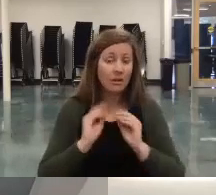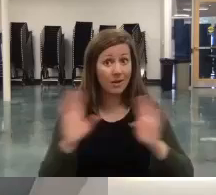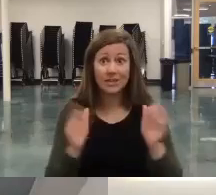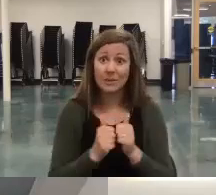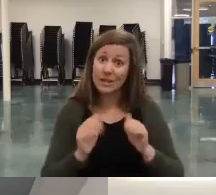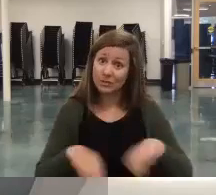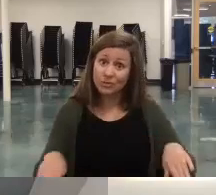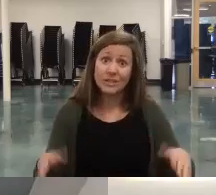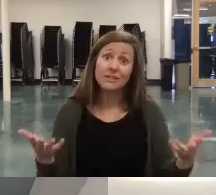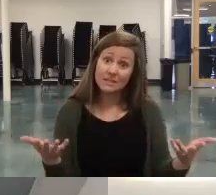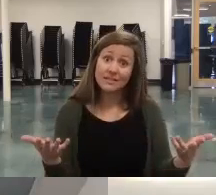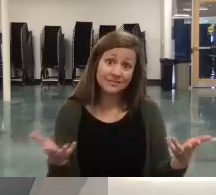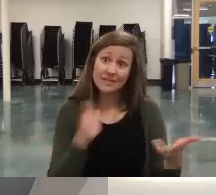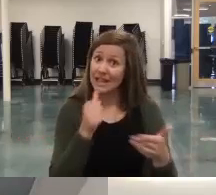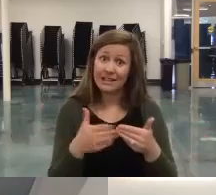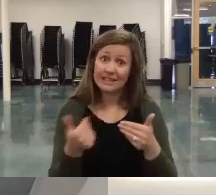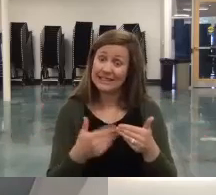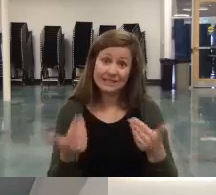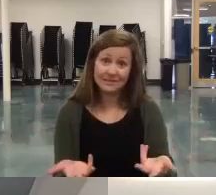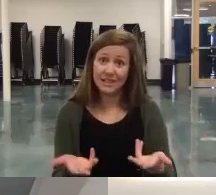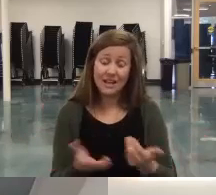It's not easy,